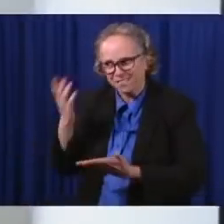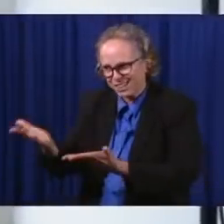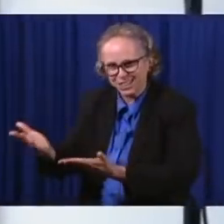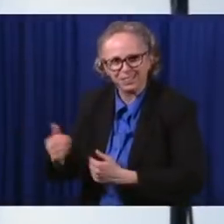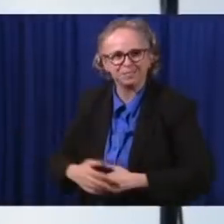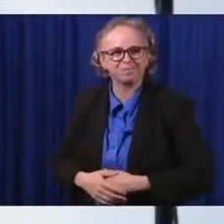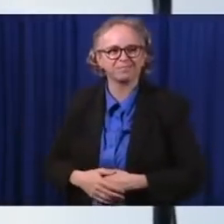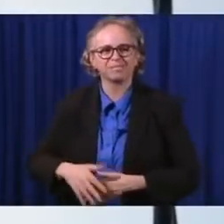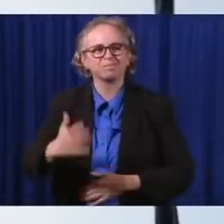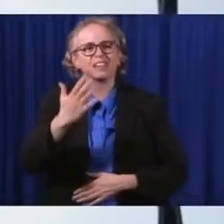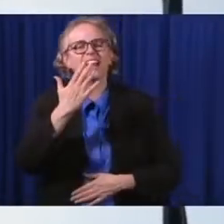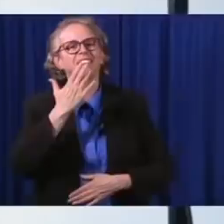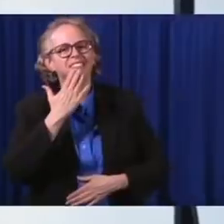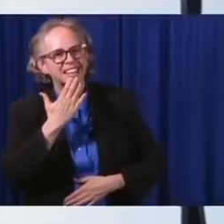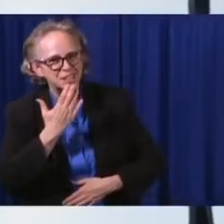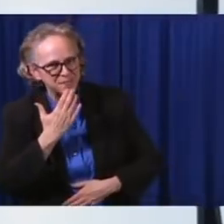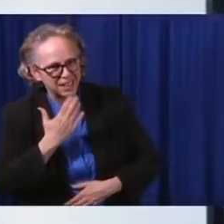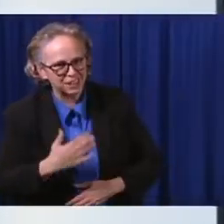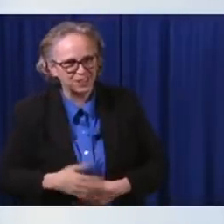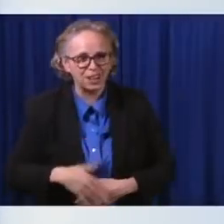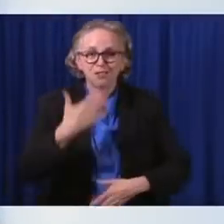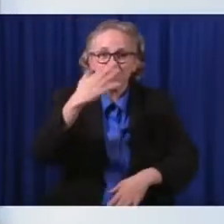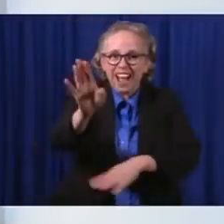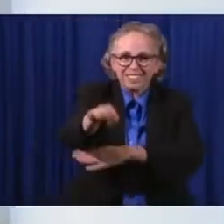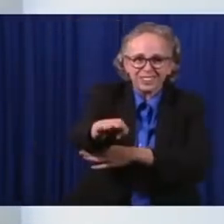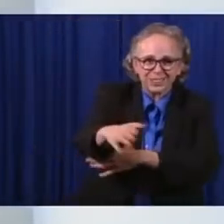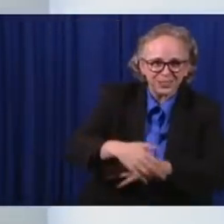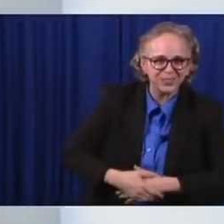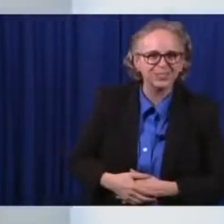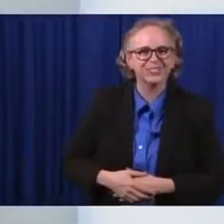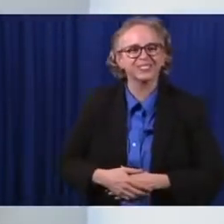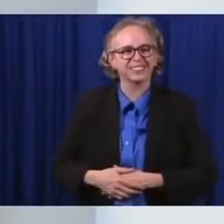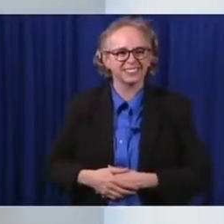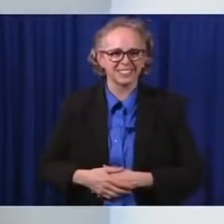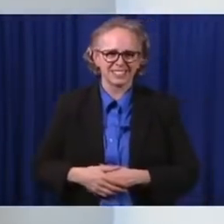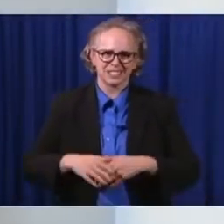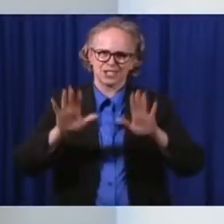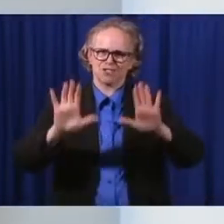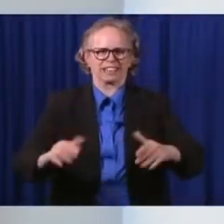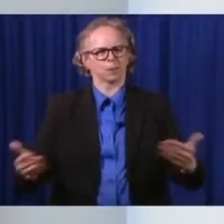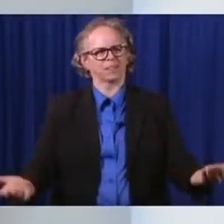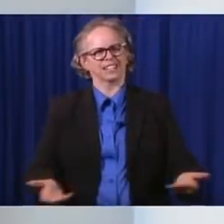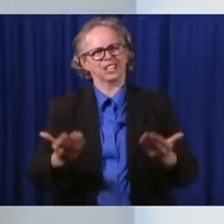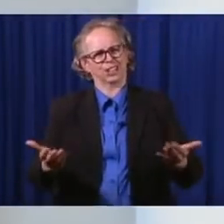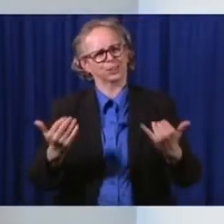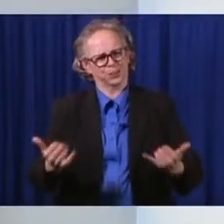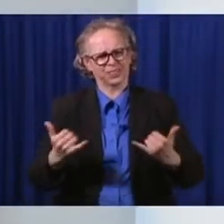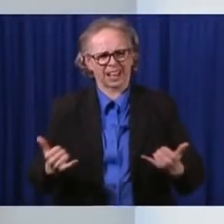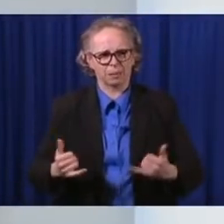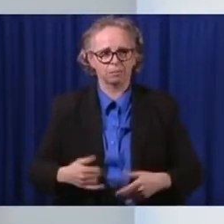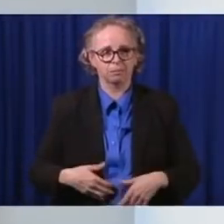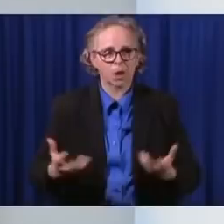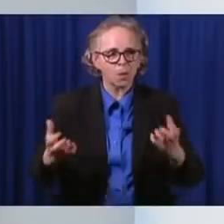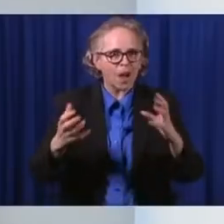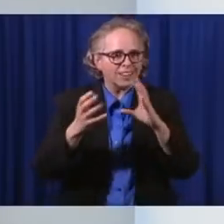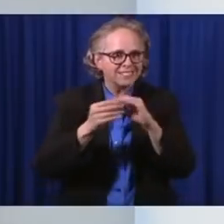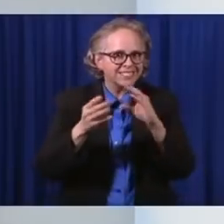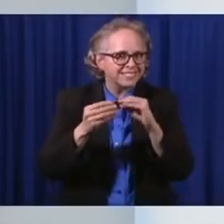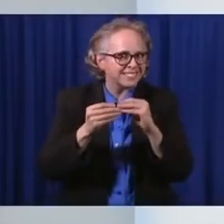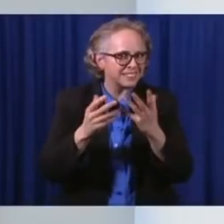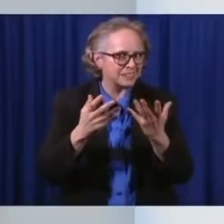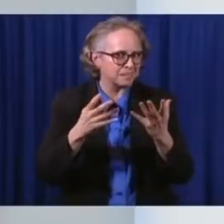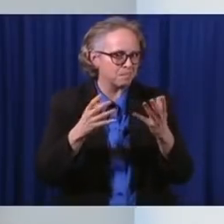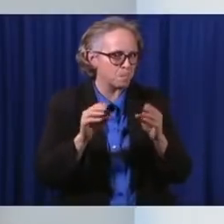Thank you very much, Governor, and good afternoon. It's great to be with you today to talk about some of these reopenings. I want to build